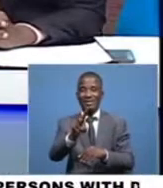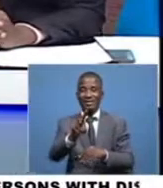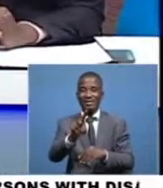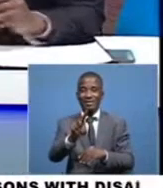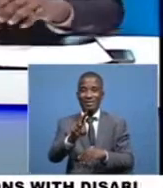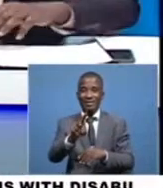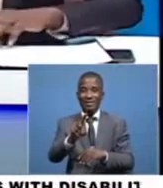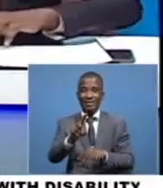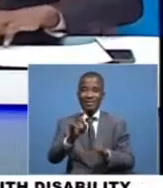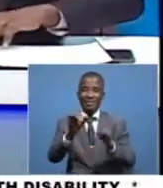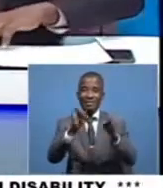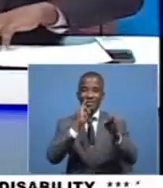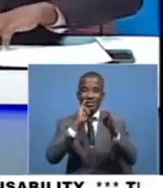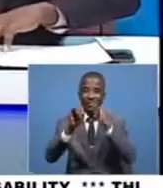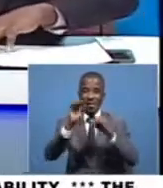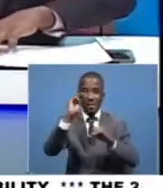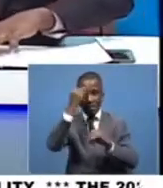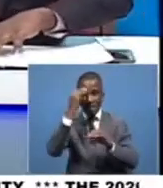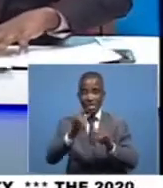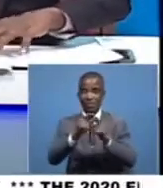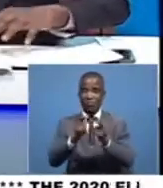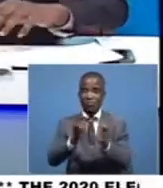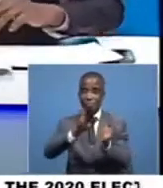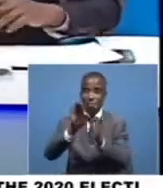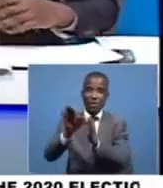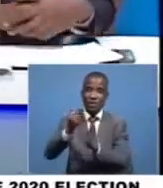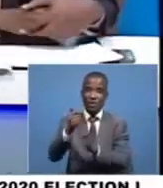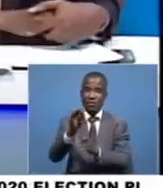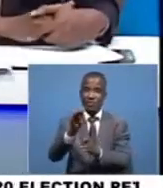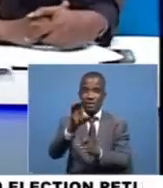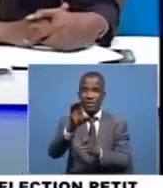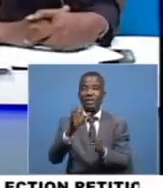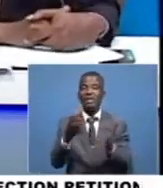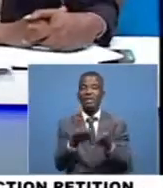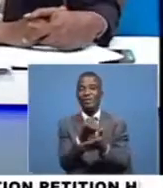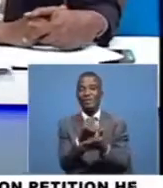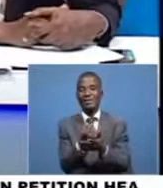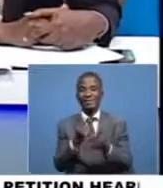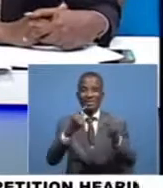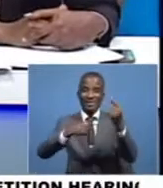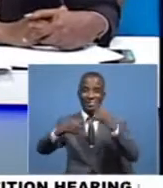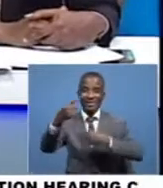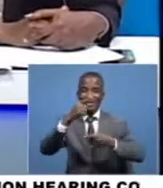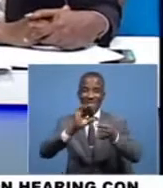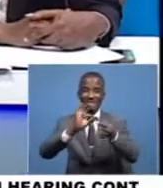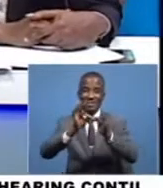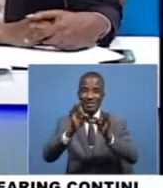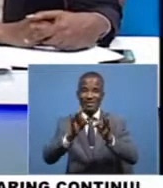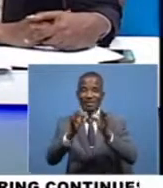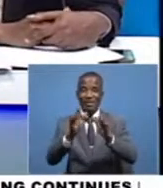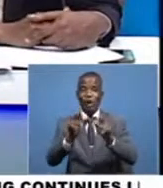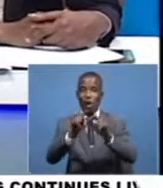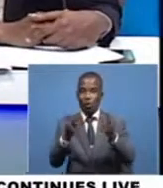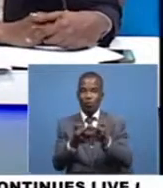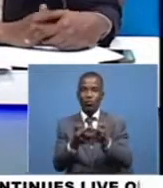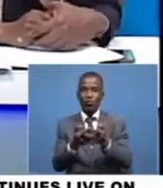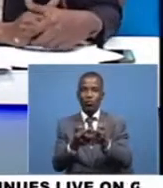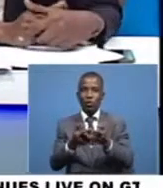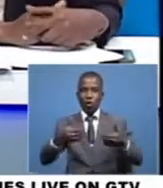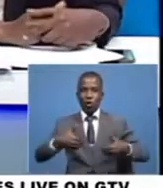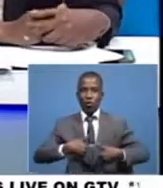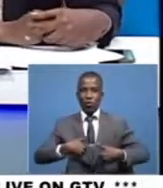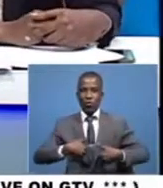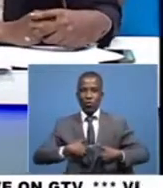Ministerial Vetting is also live on GBC News. And the sign language interpretation is provided by Youth